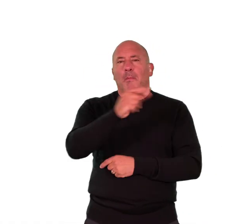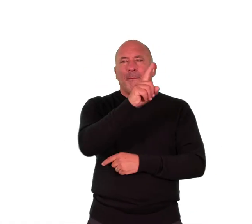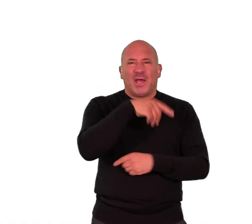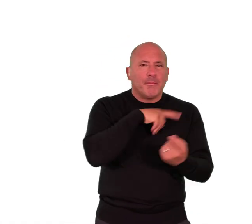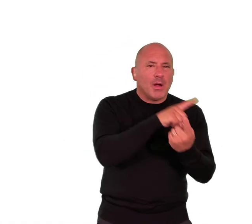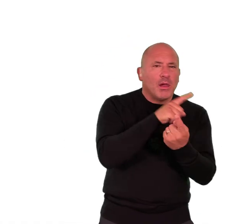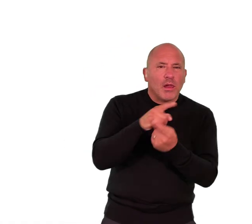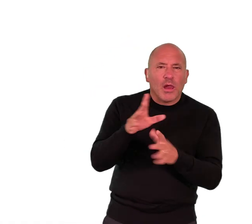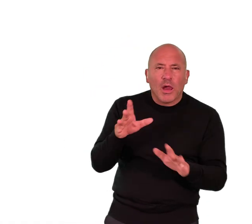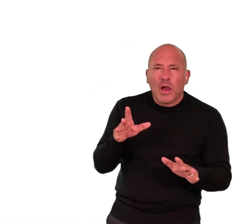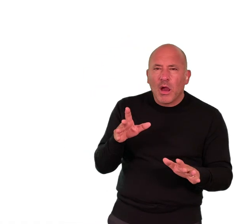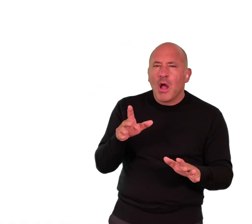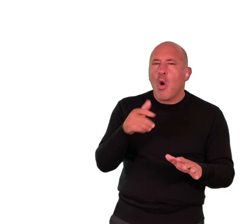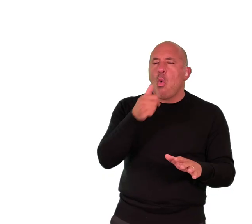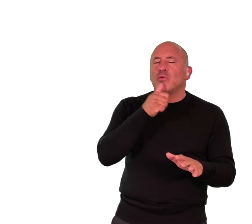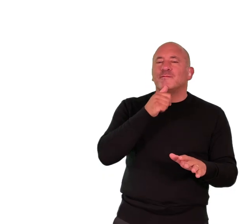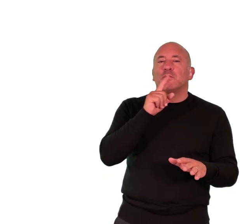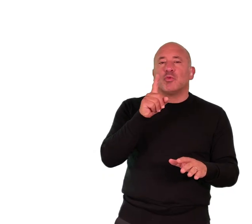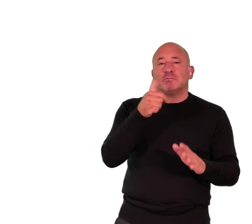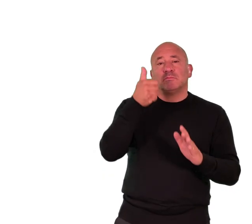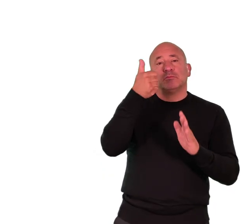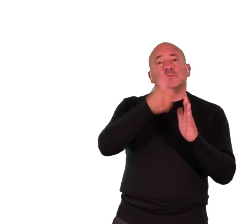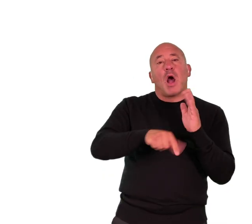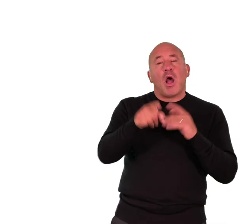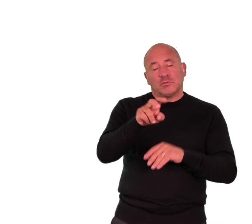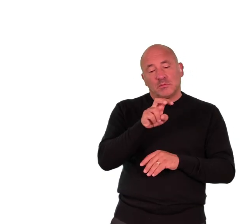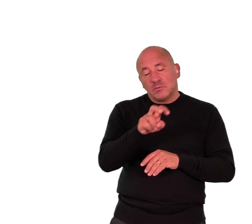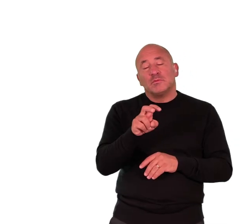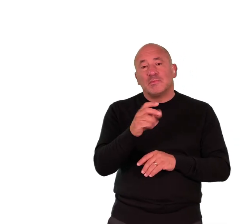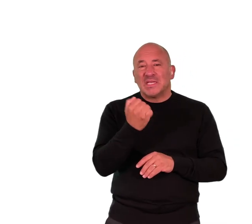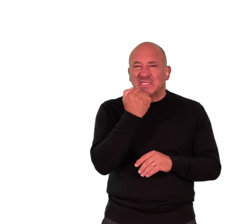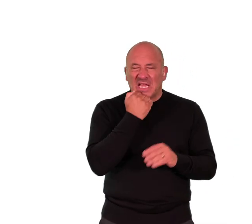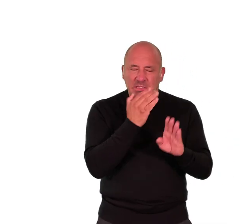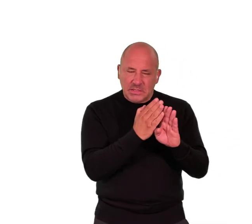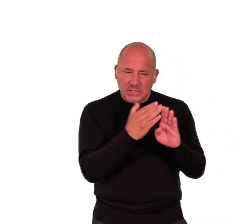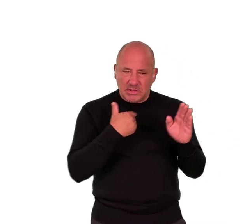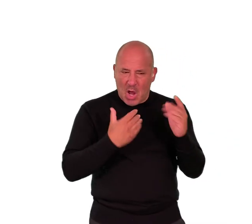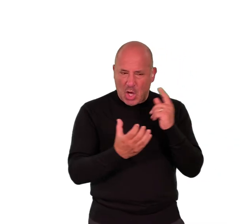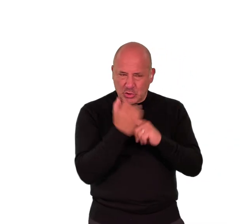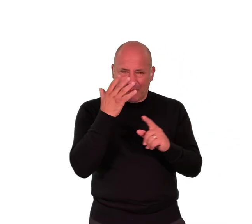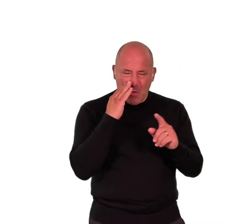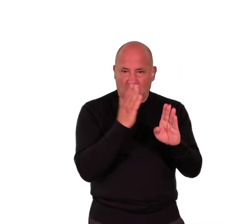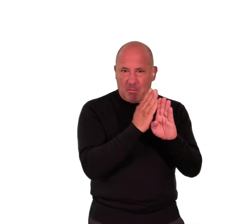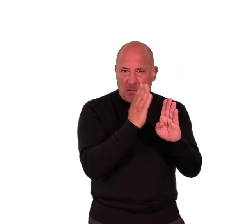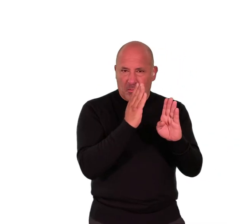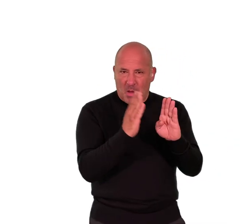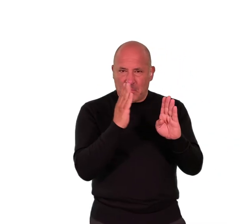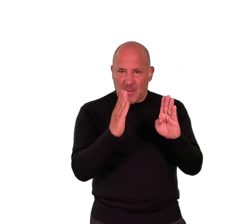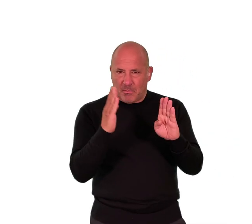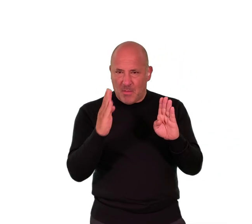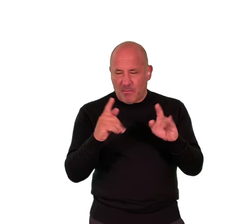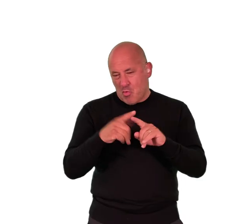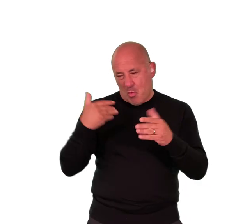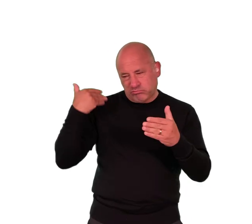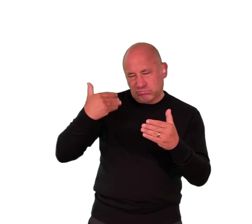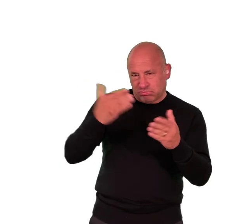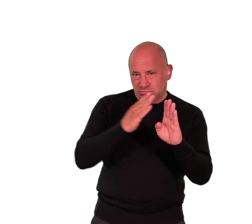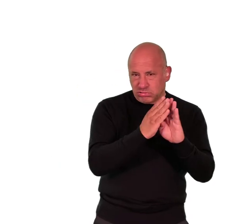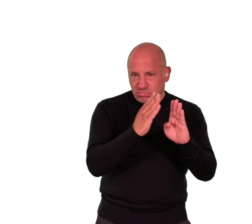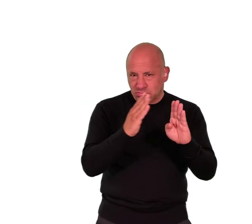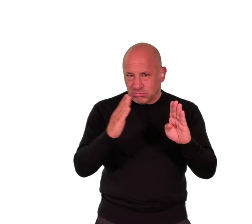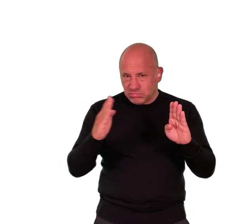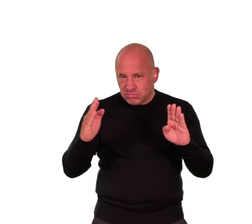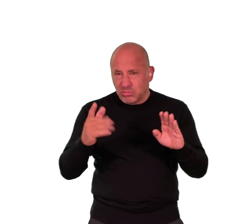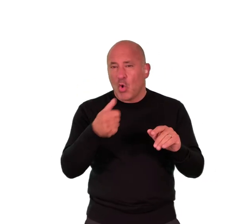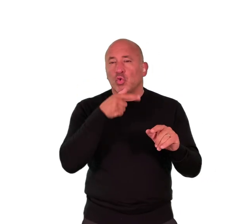to start by drawing their timeline. Or one example someone gave me was that they use post-it notes so that you